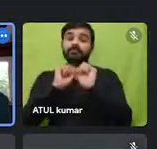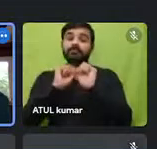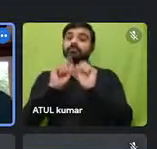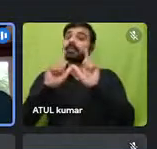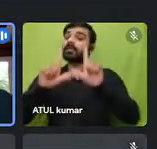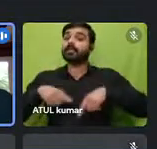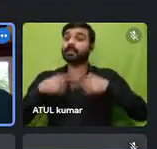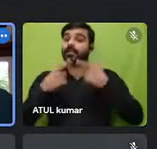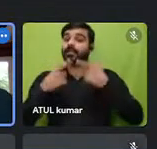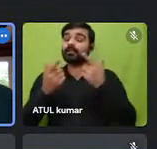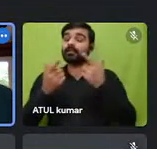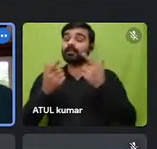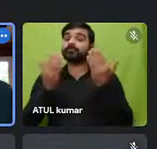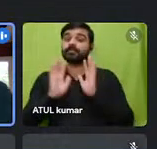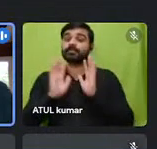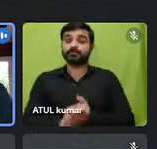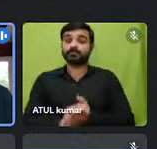life,